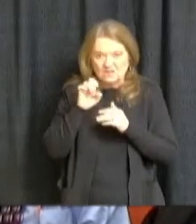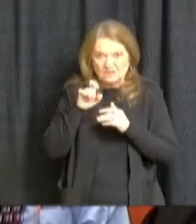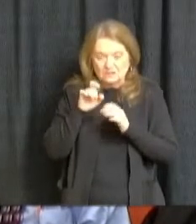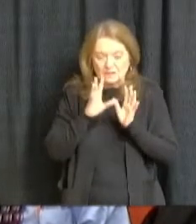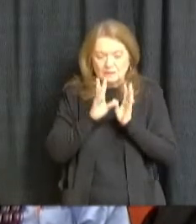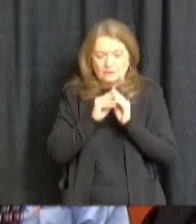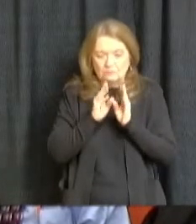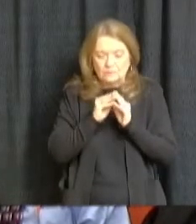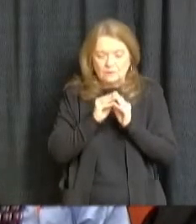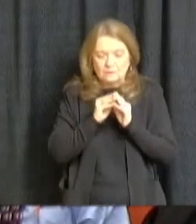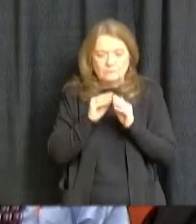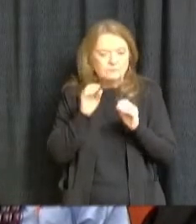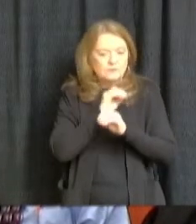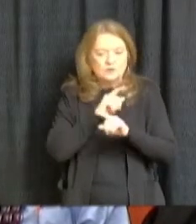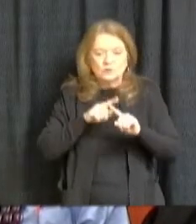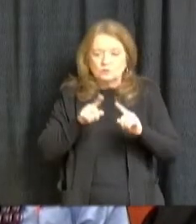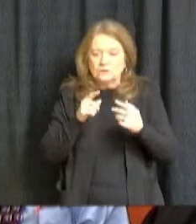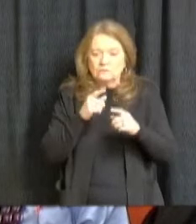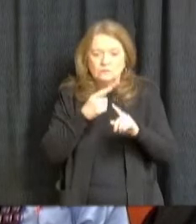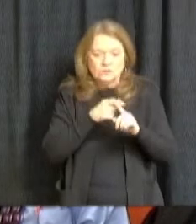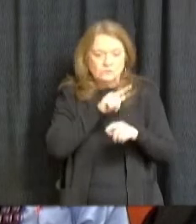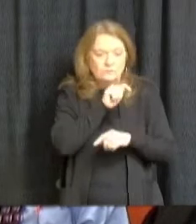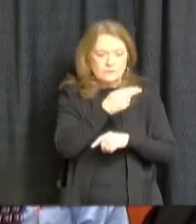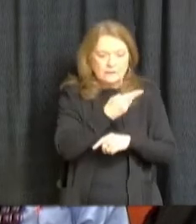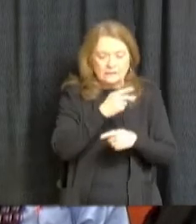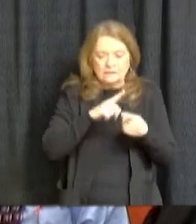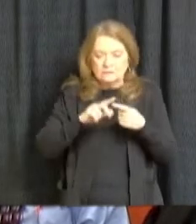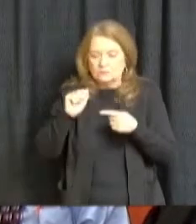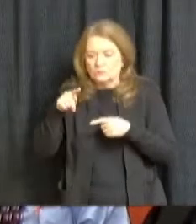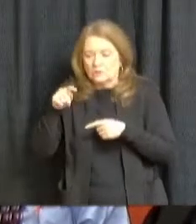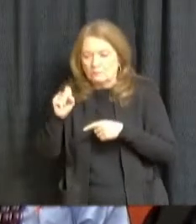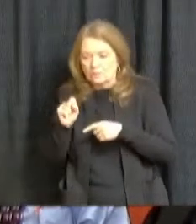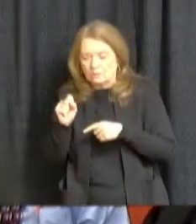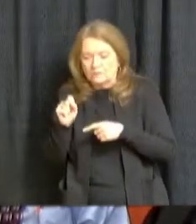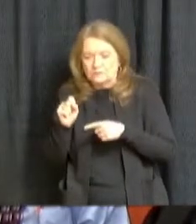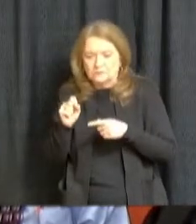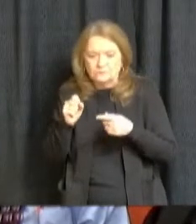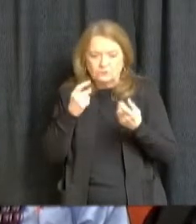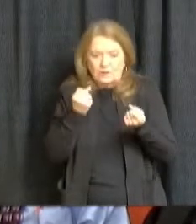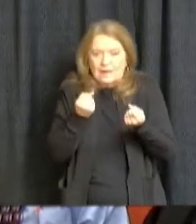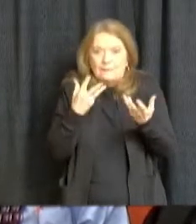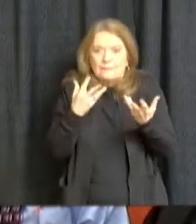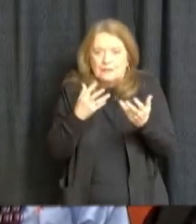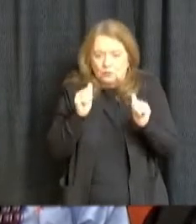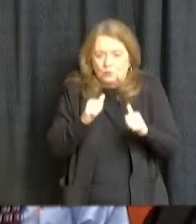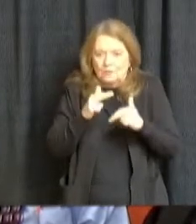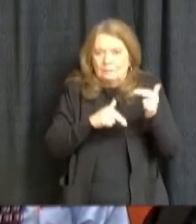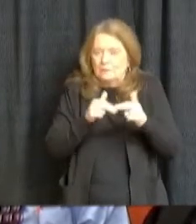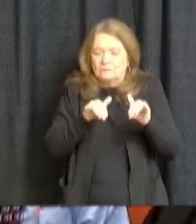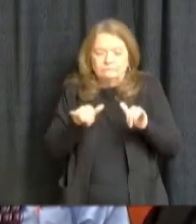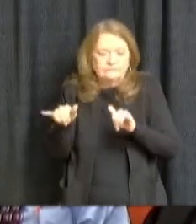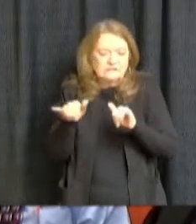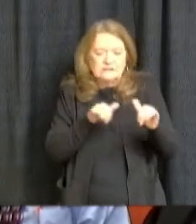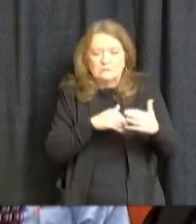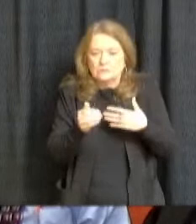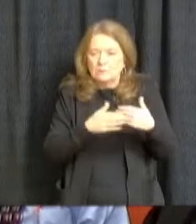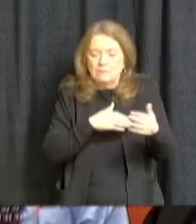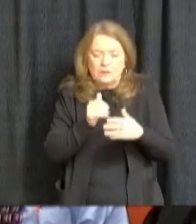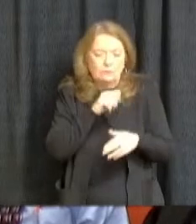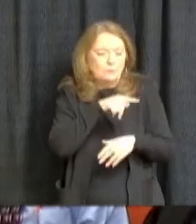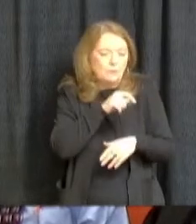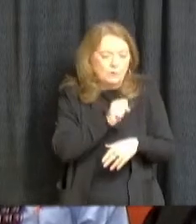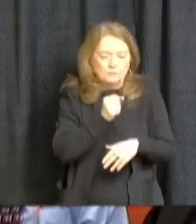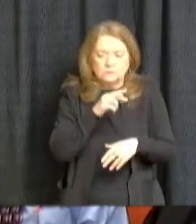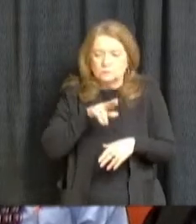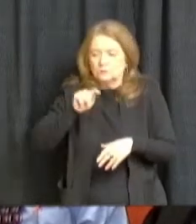there's no difference from the townhouses to the apartments as far as how many doors you can put. They're all the same, so it don't matter what you put there.